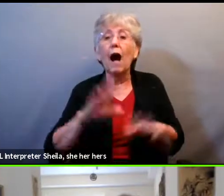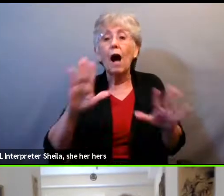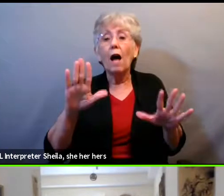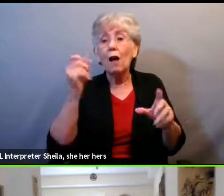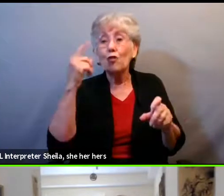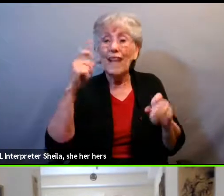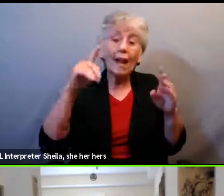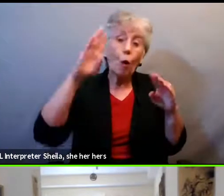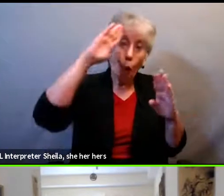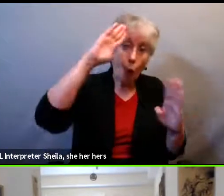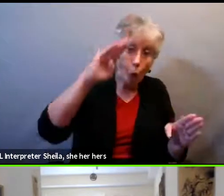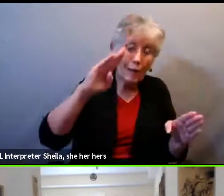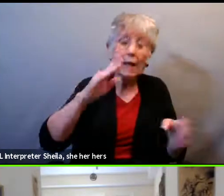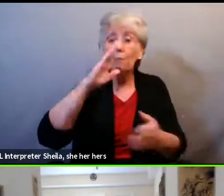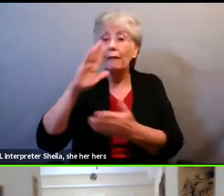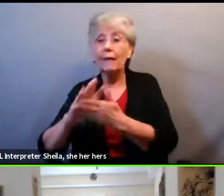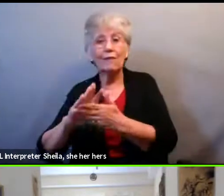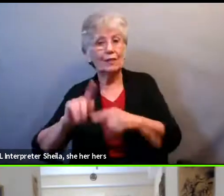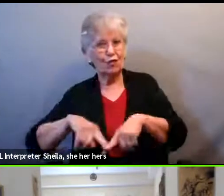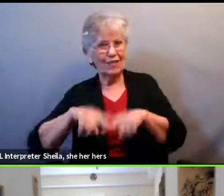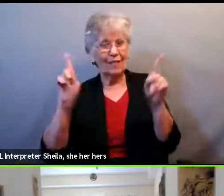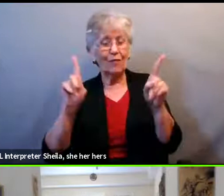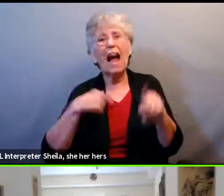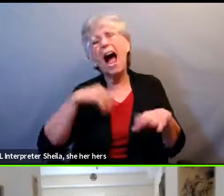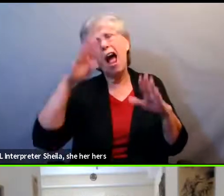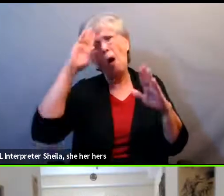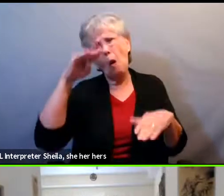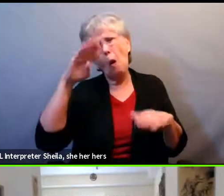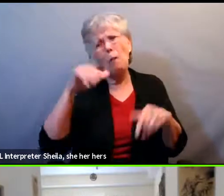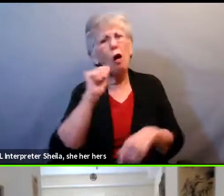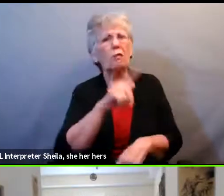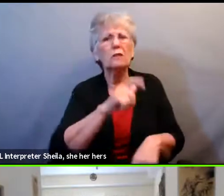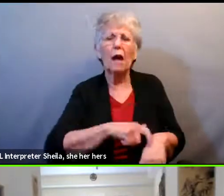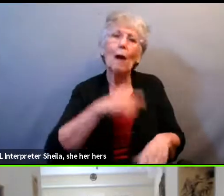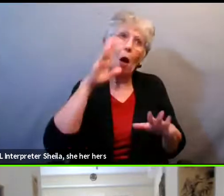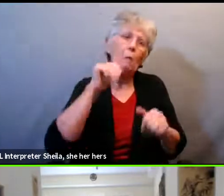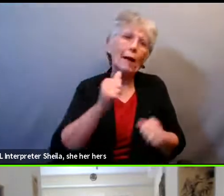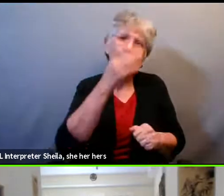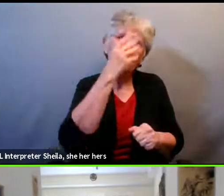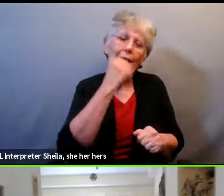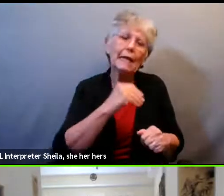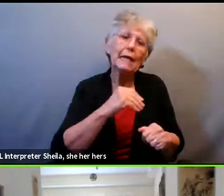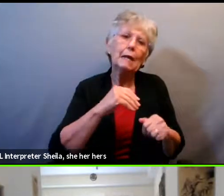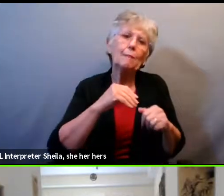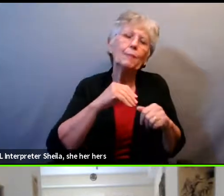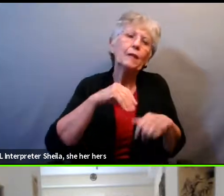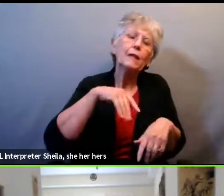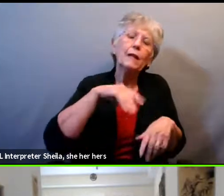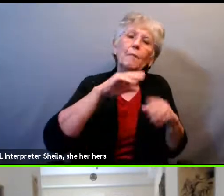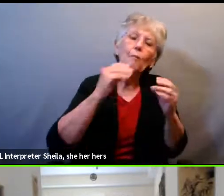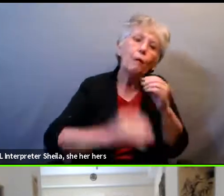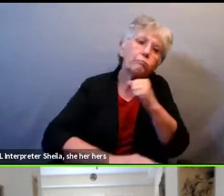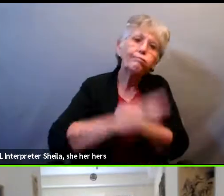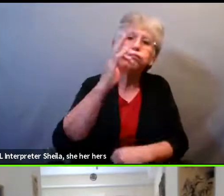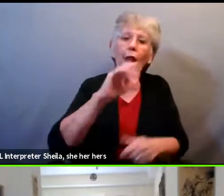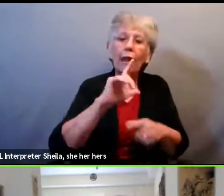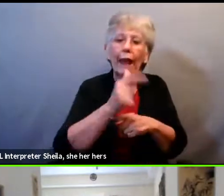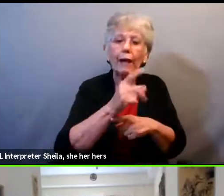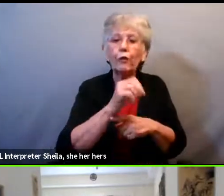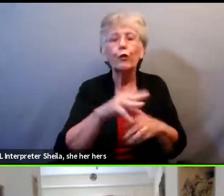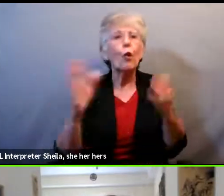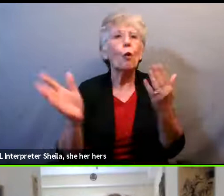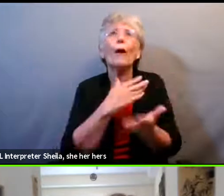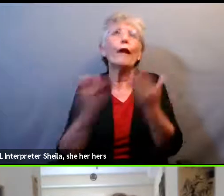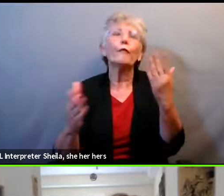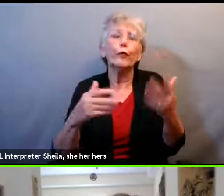the time. You know, I hope I'm going to sleep later. I hope I'm going to eat less carbs. I hope I'm going to blah, blah, blah, whatever it may